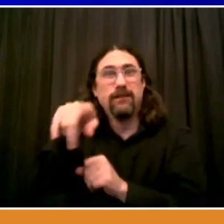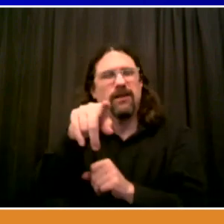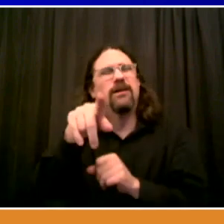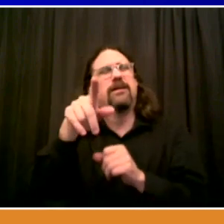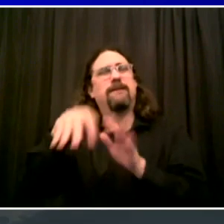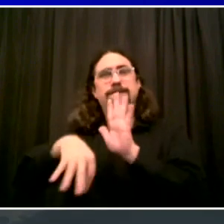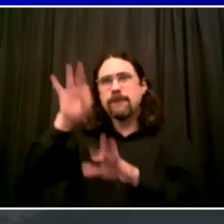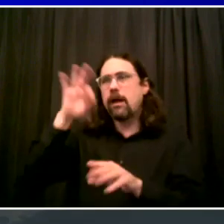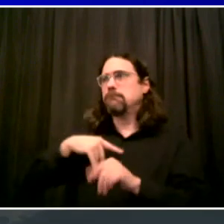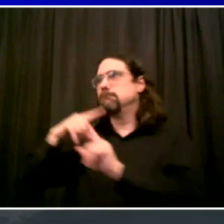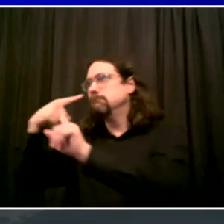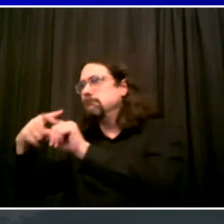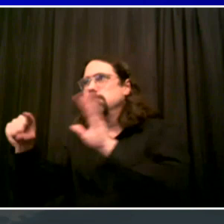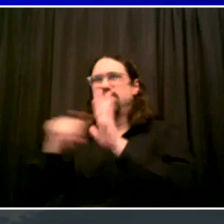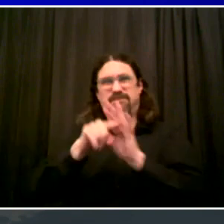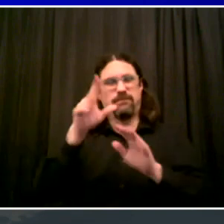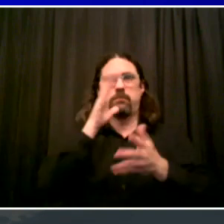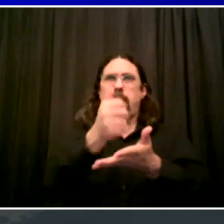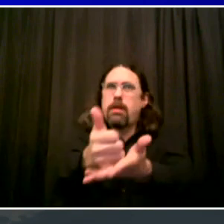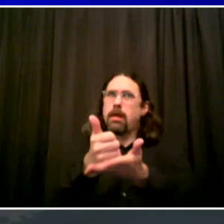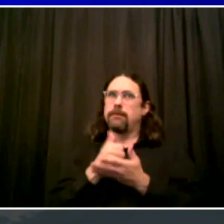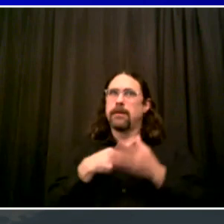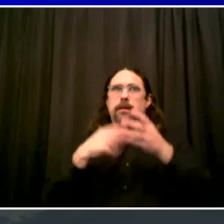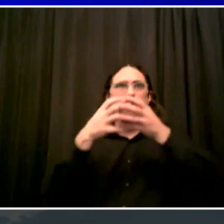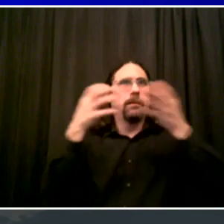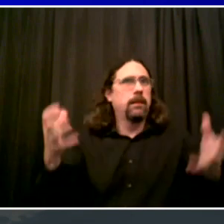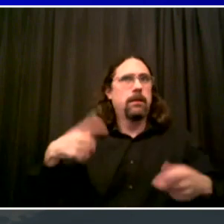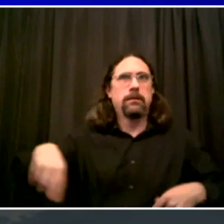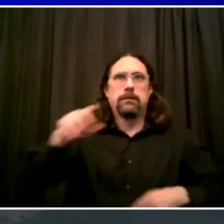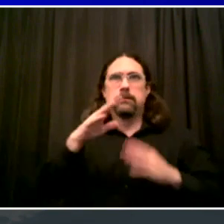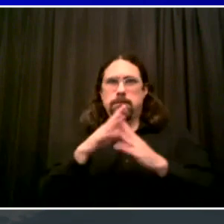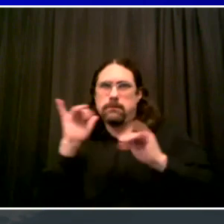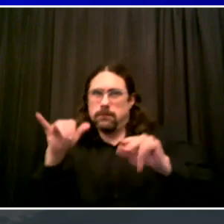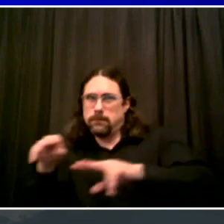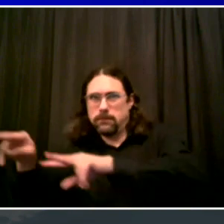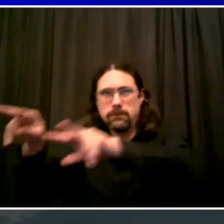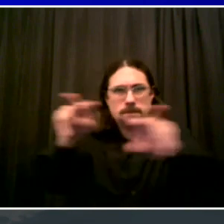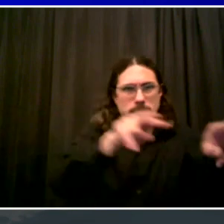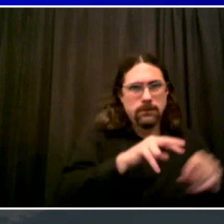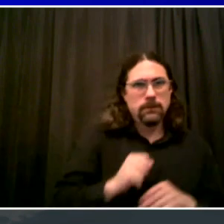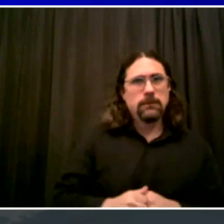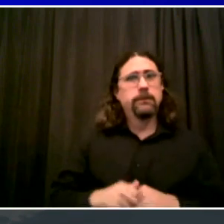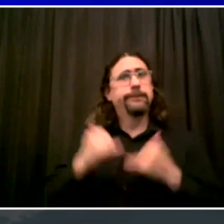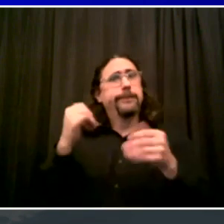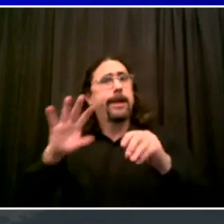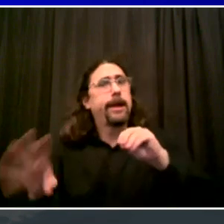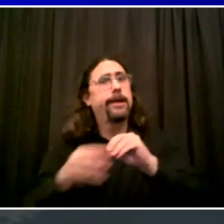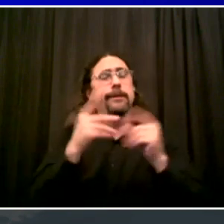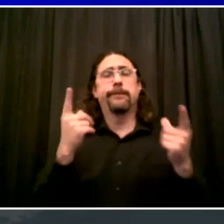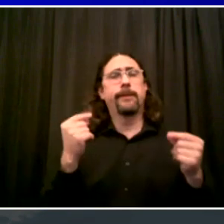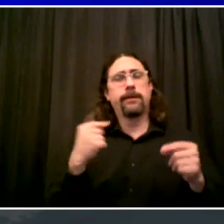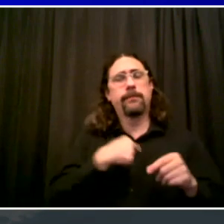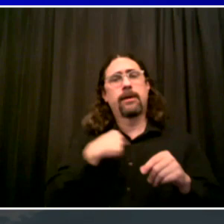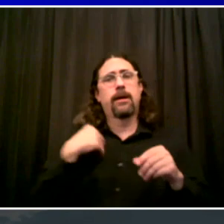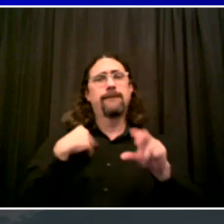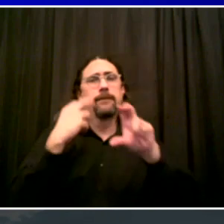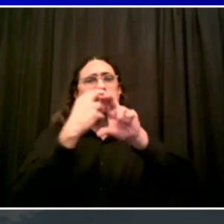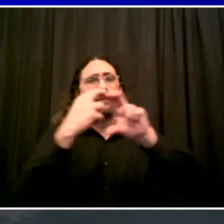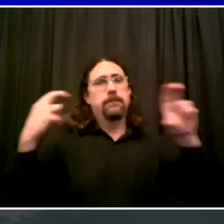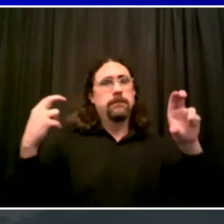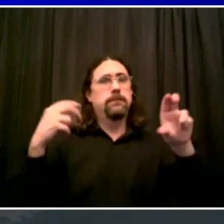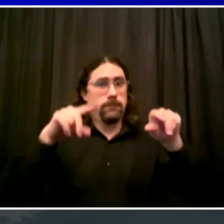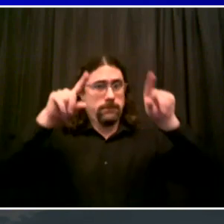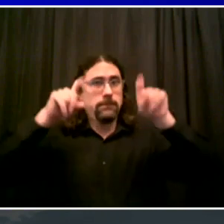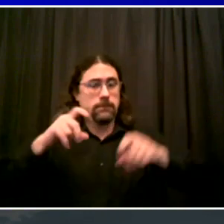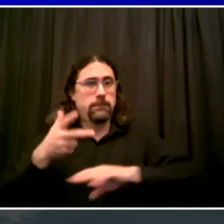City. Mobile diagnostic testing. So you can literally stay in your neighborhood and the testing trucks come to